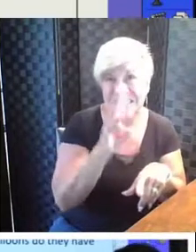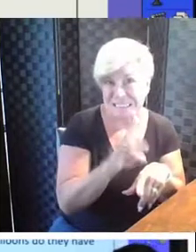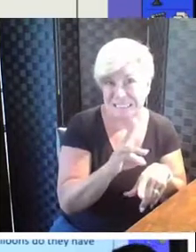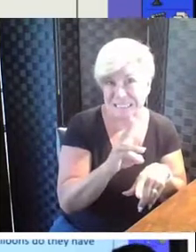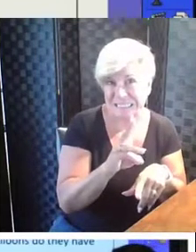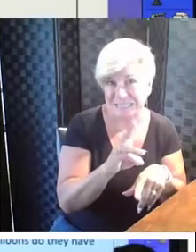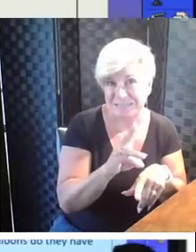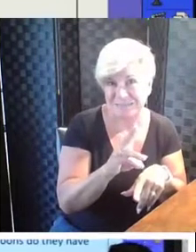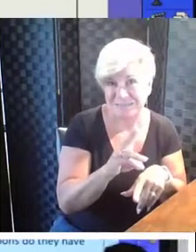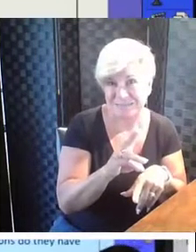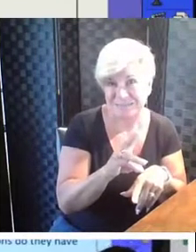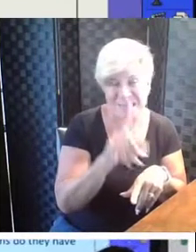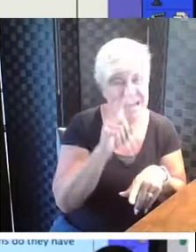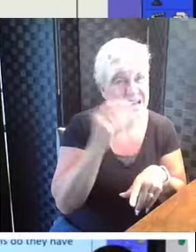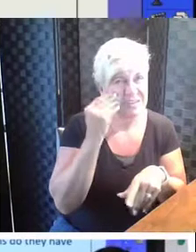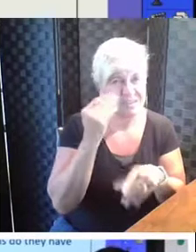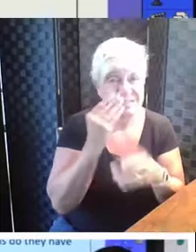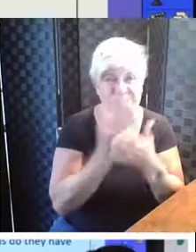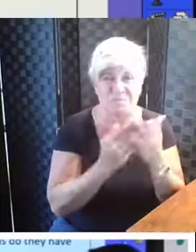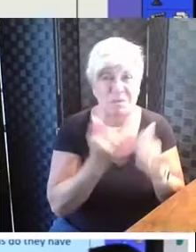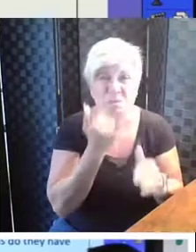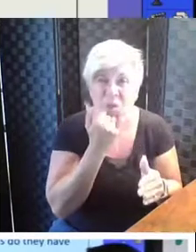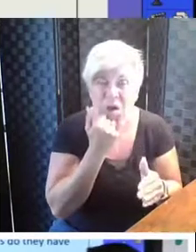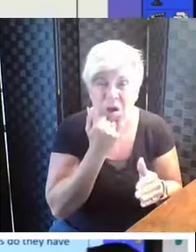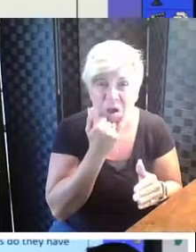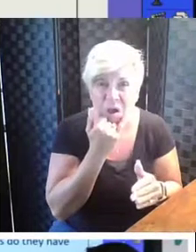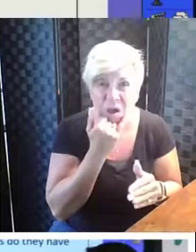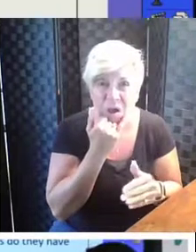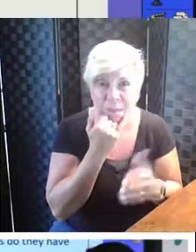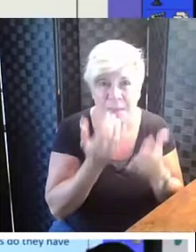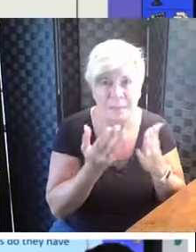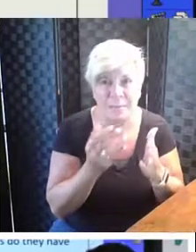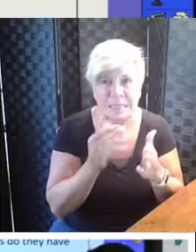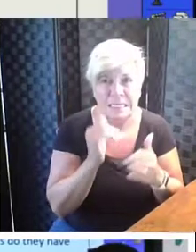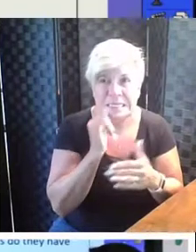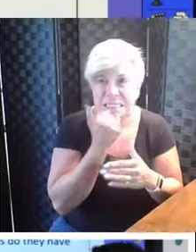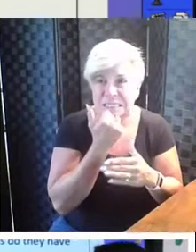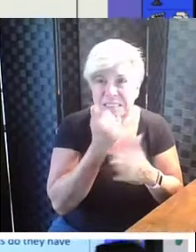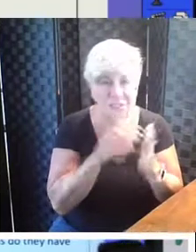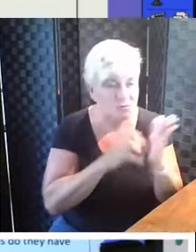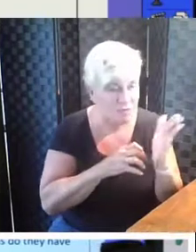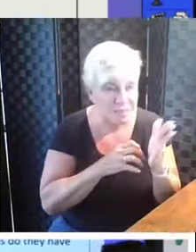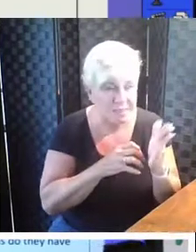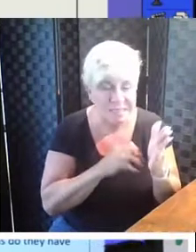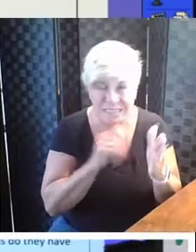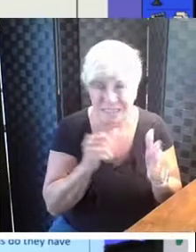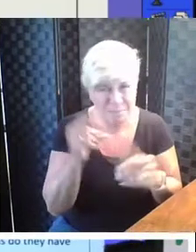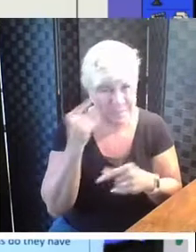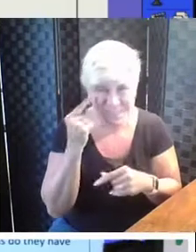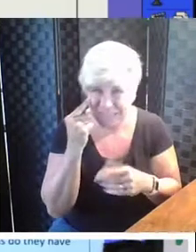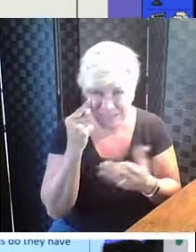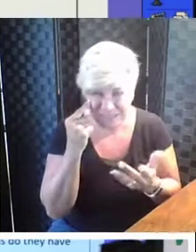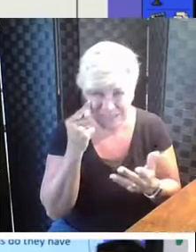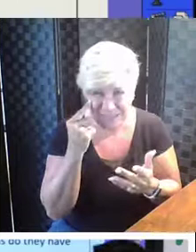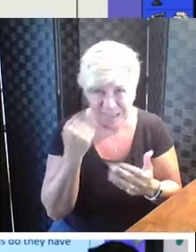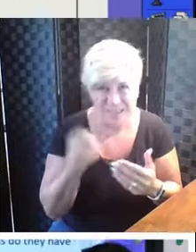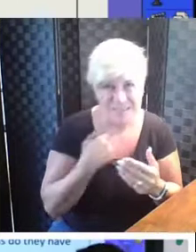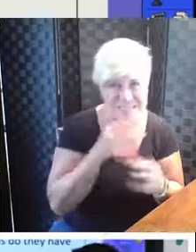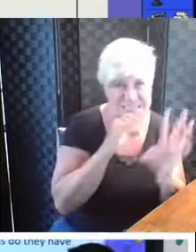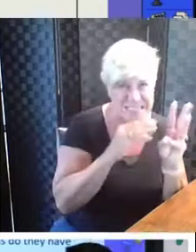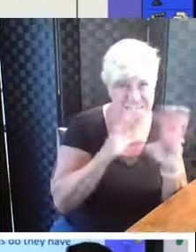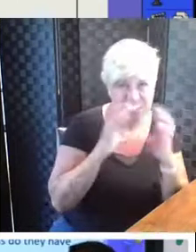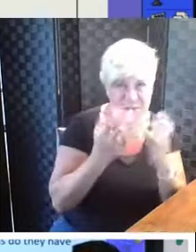6, I should know something's wrong. I may have accidentally subtracted, because it wouldn't make sense to have